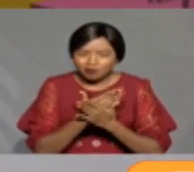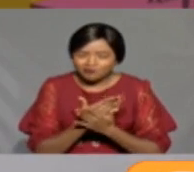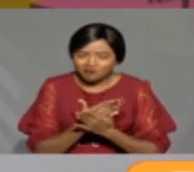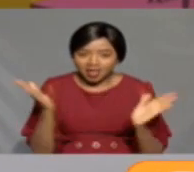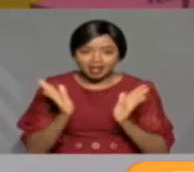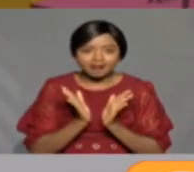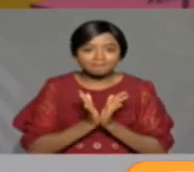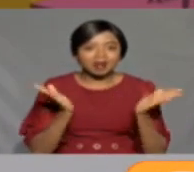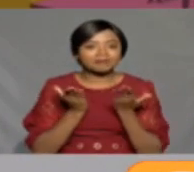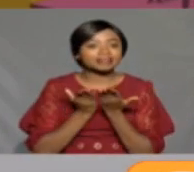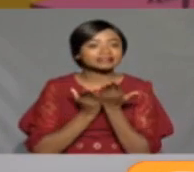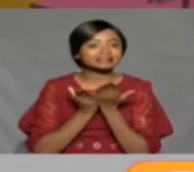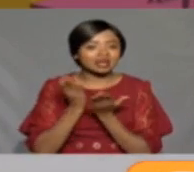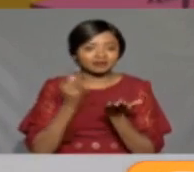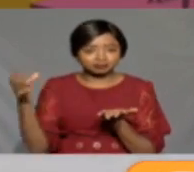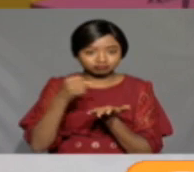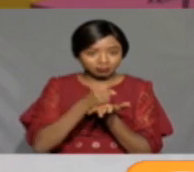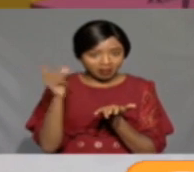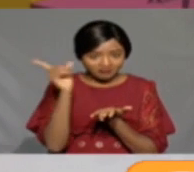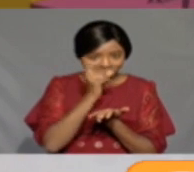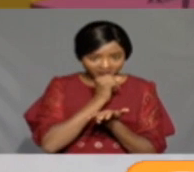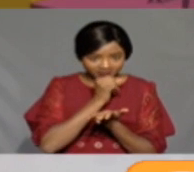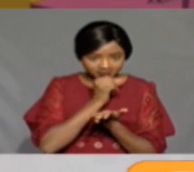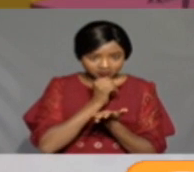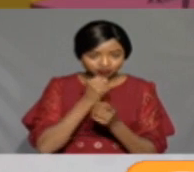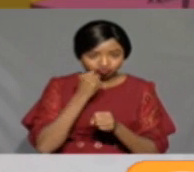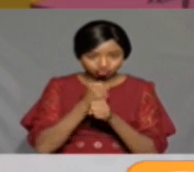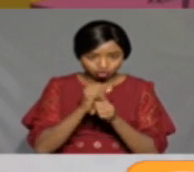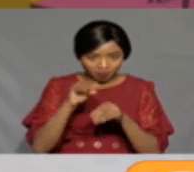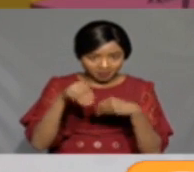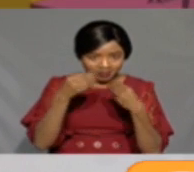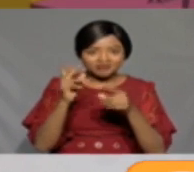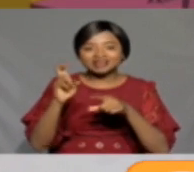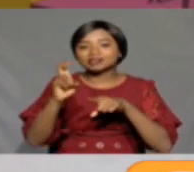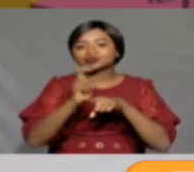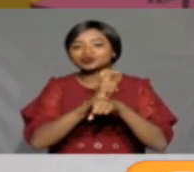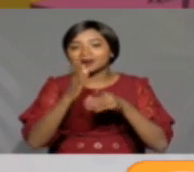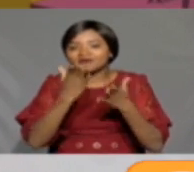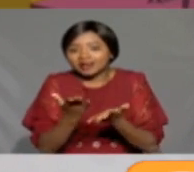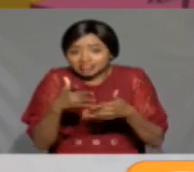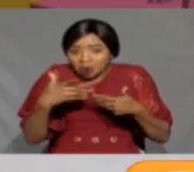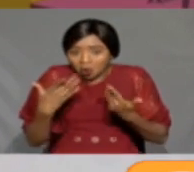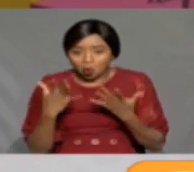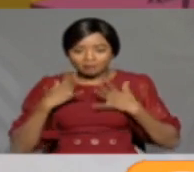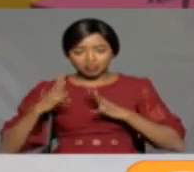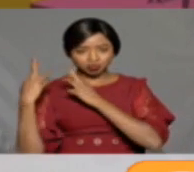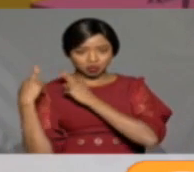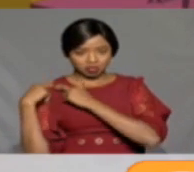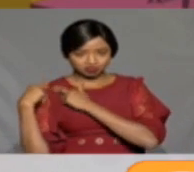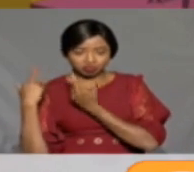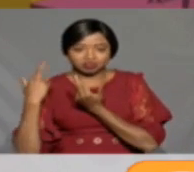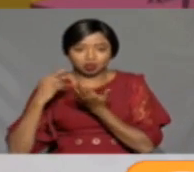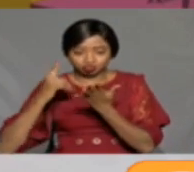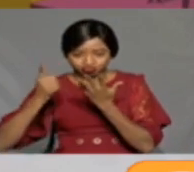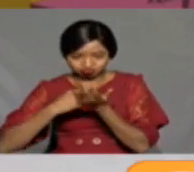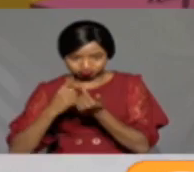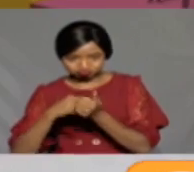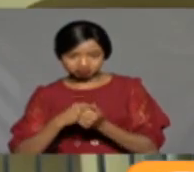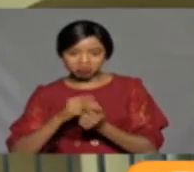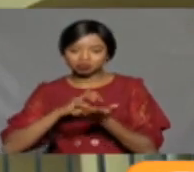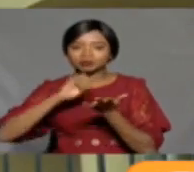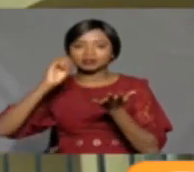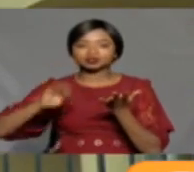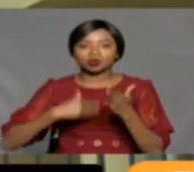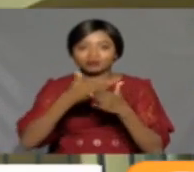servant who has been appointed to participate in the census as a supervisor or enumerator be removed from the list. End